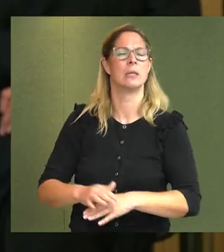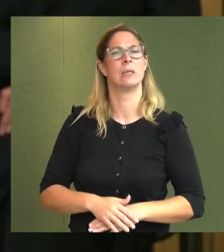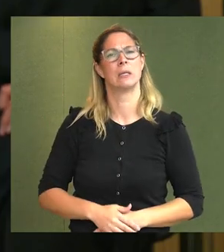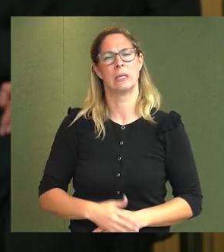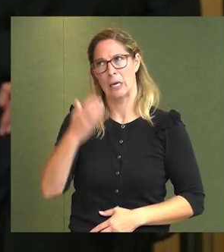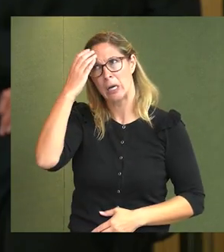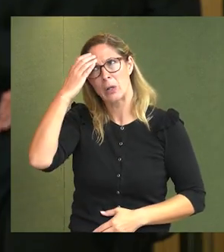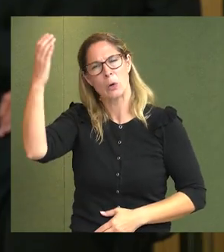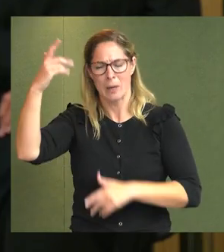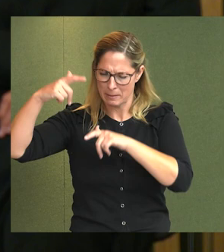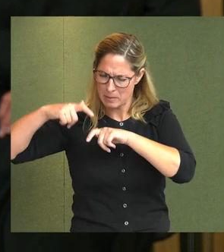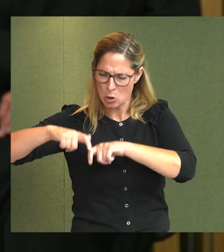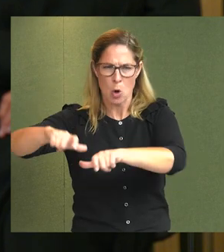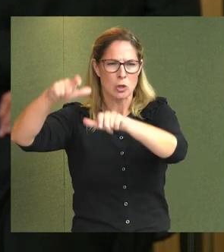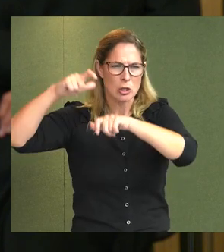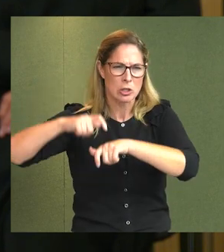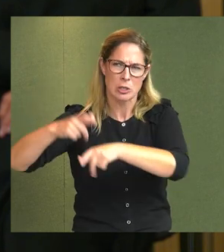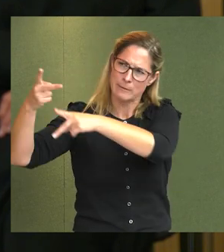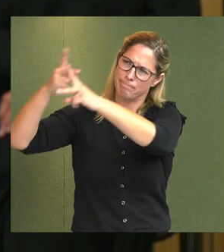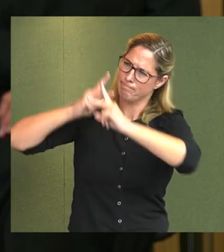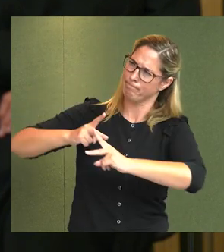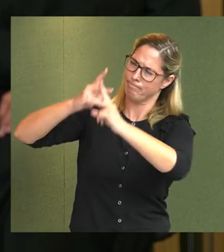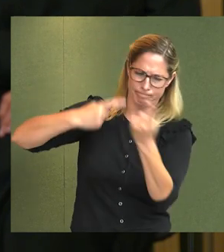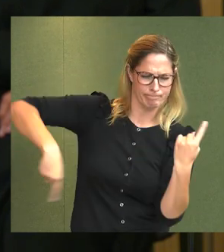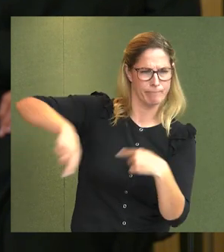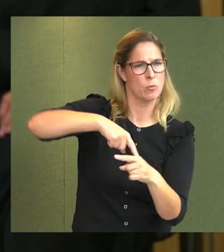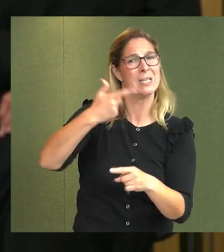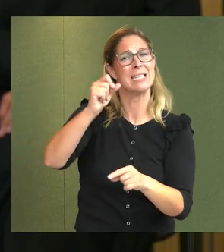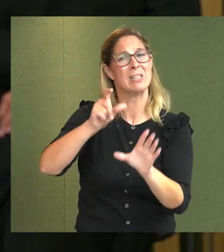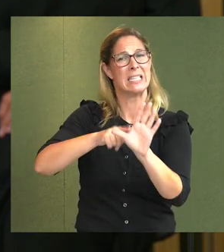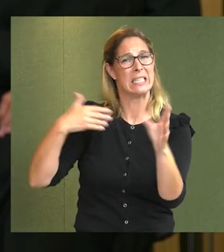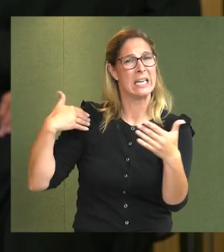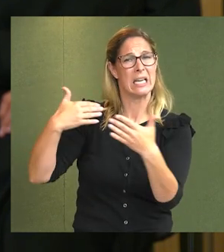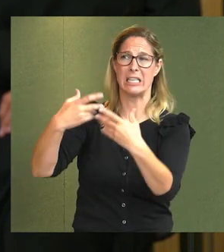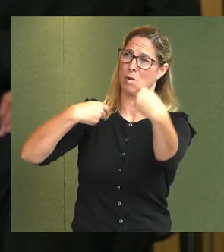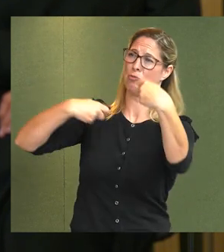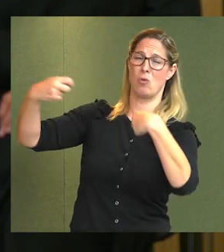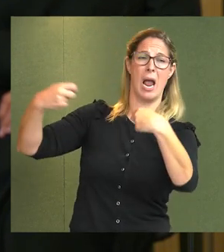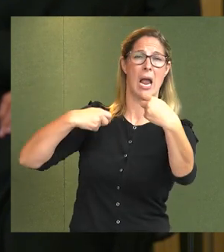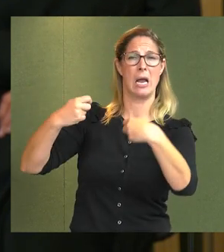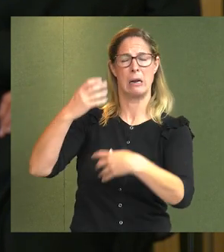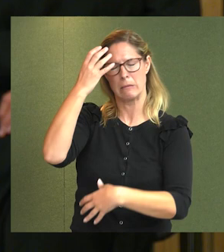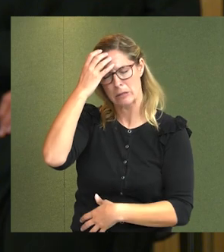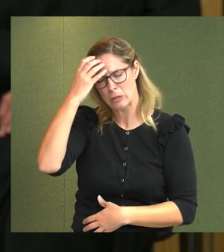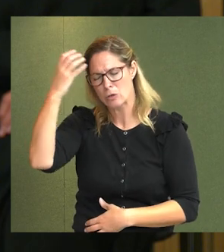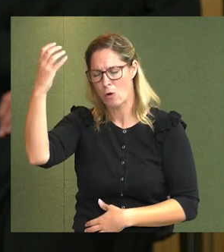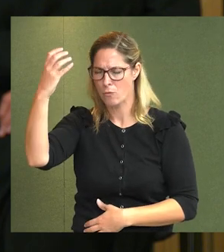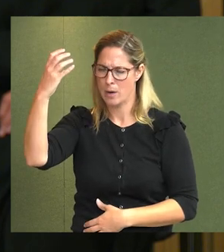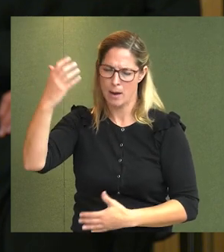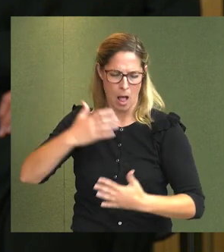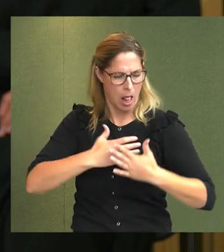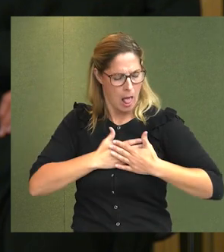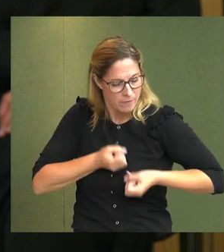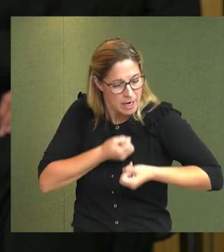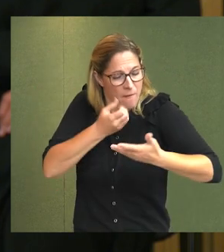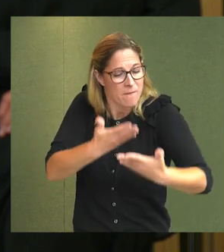a constant and steady presence for all of us during her 70-year reign. As the sovereign, her love and affection for the Sikh community in the